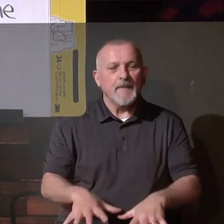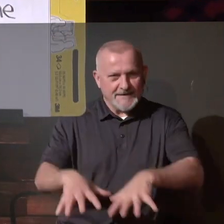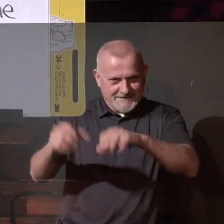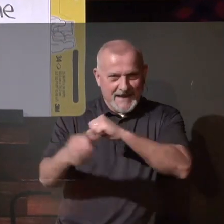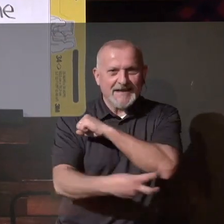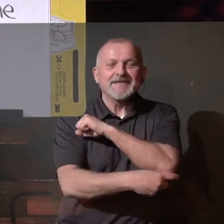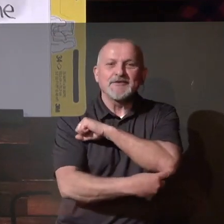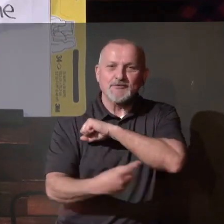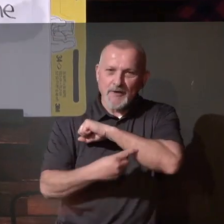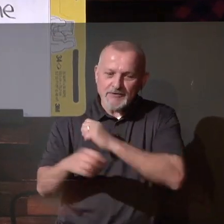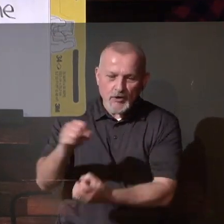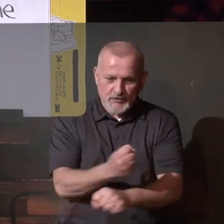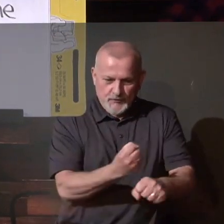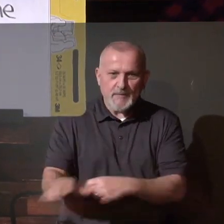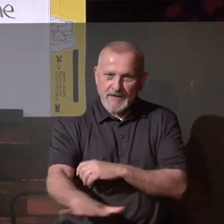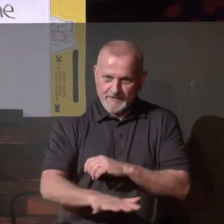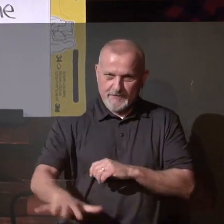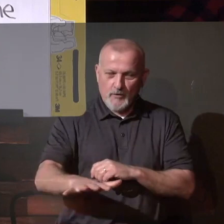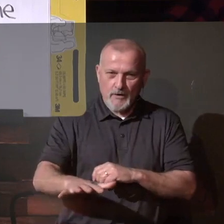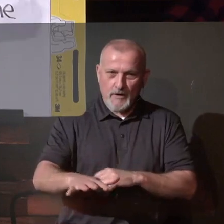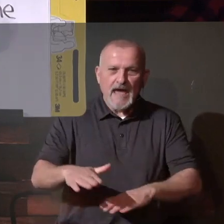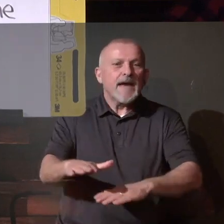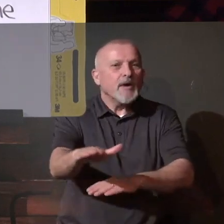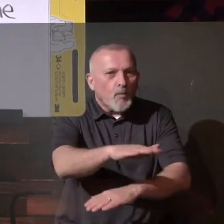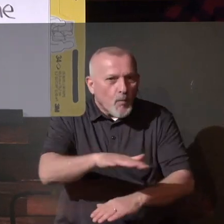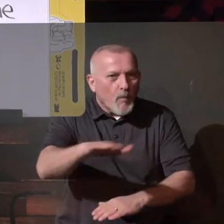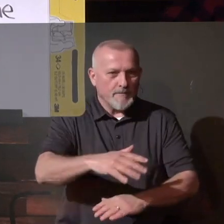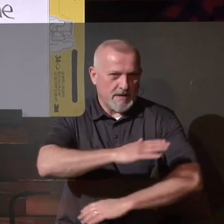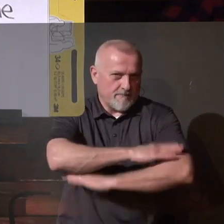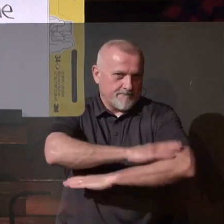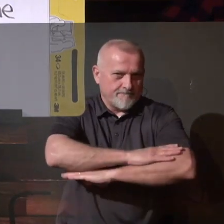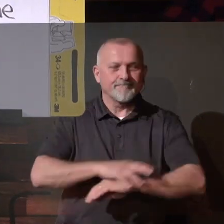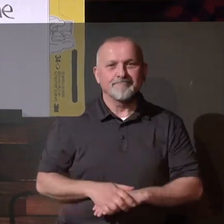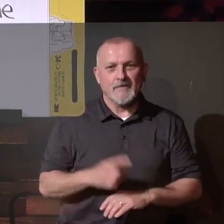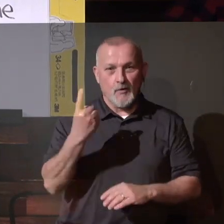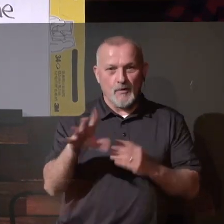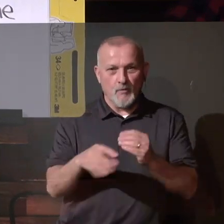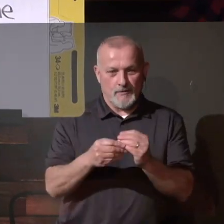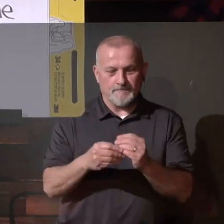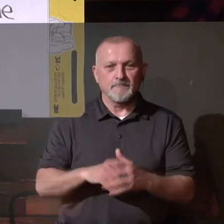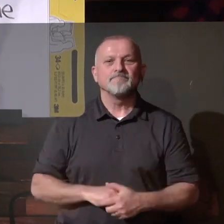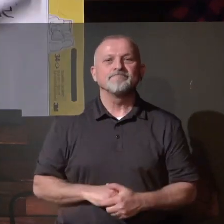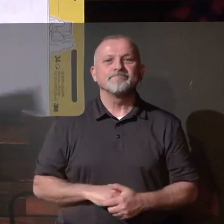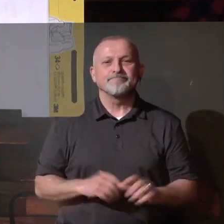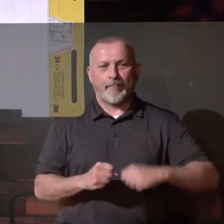trash, by sweeping the floor, and wiping down the counters. I'll do one more with you.